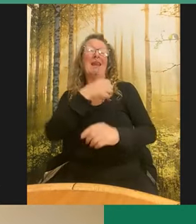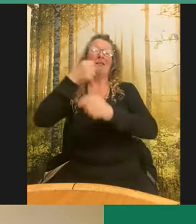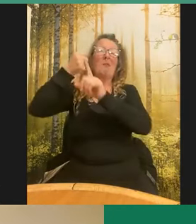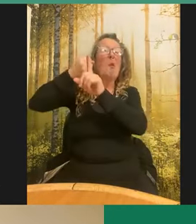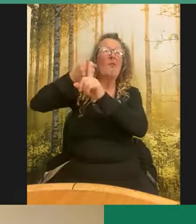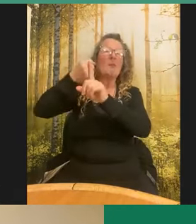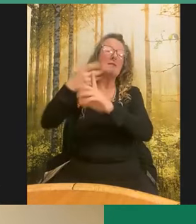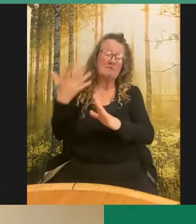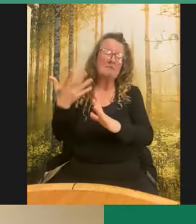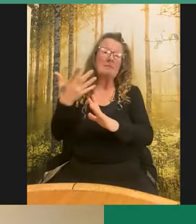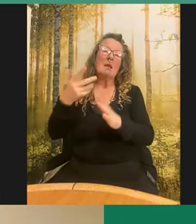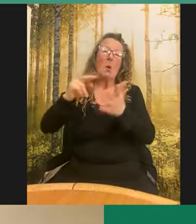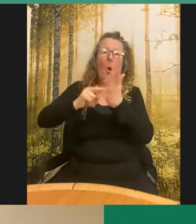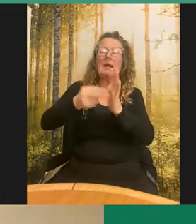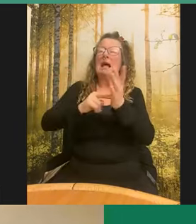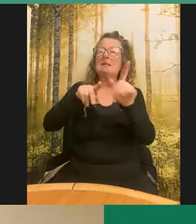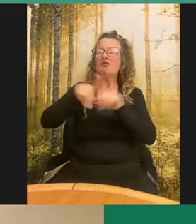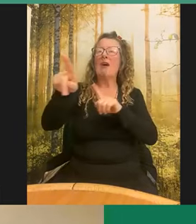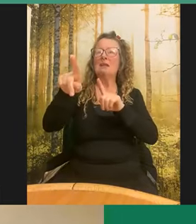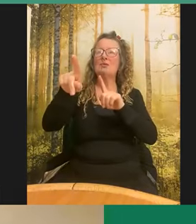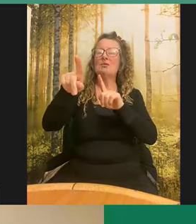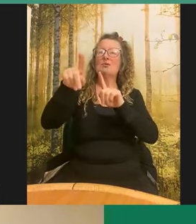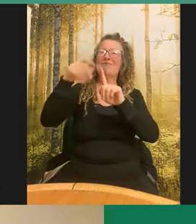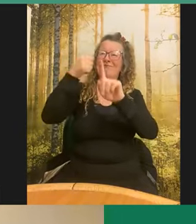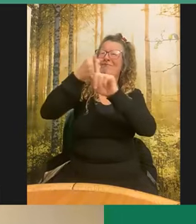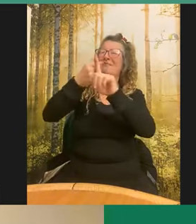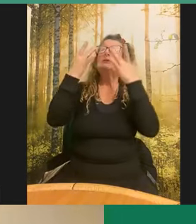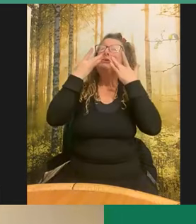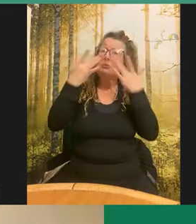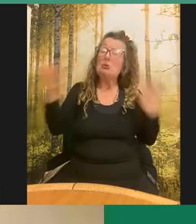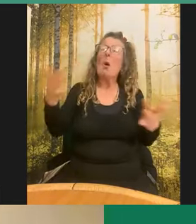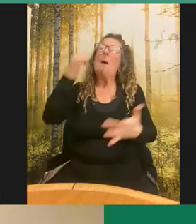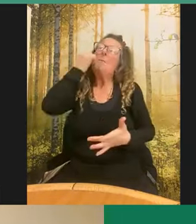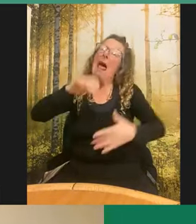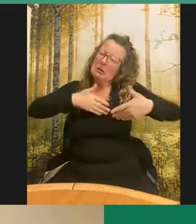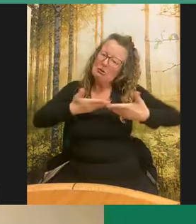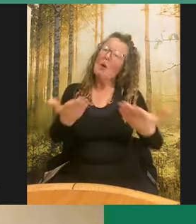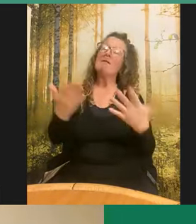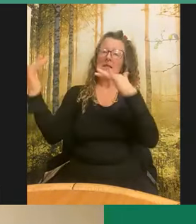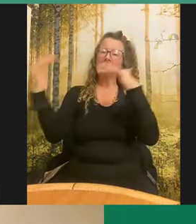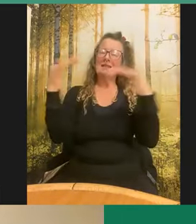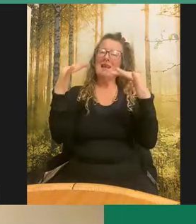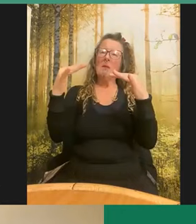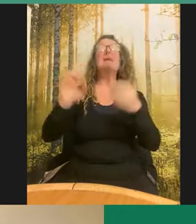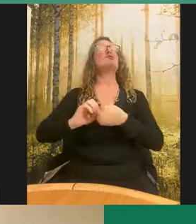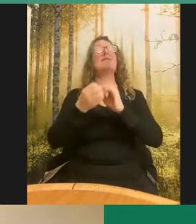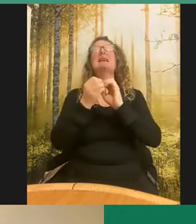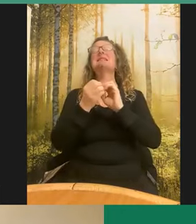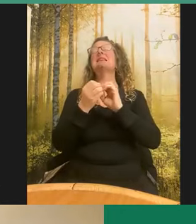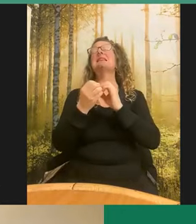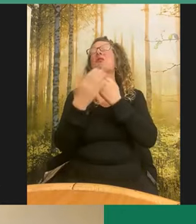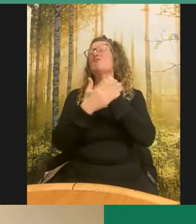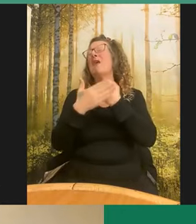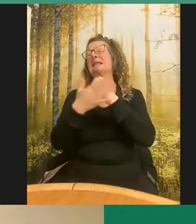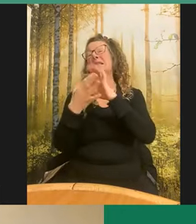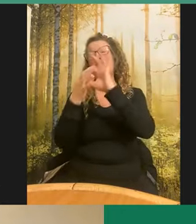like bring to the fore the fact that there's Black service, but this lack of Black service has created race relation problems, I think,